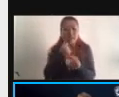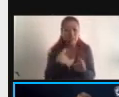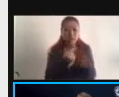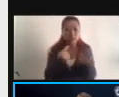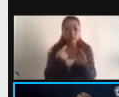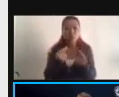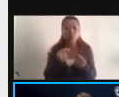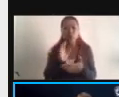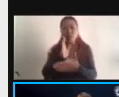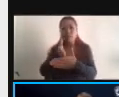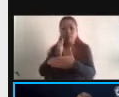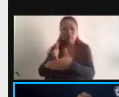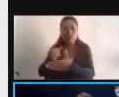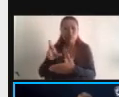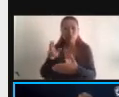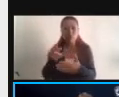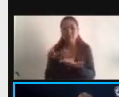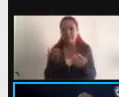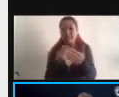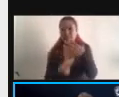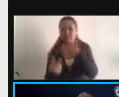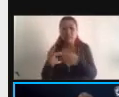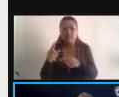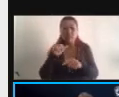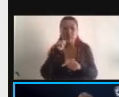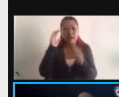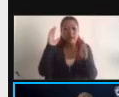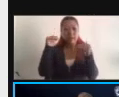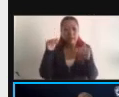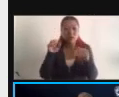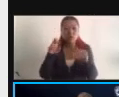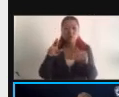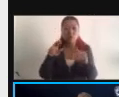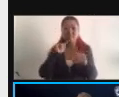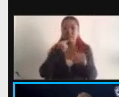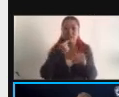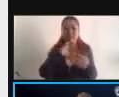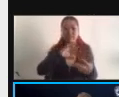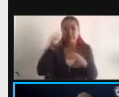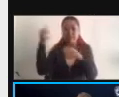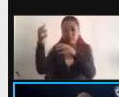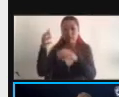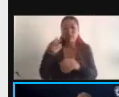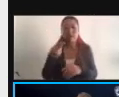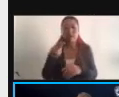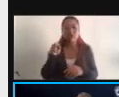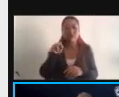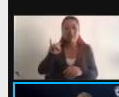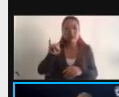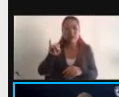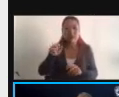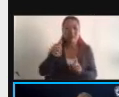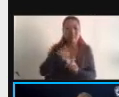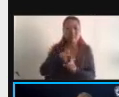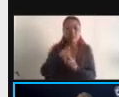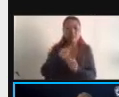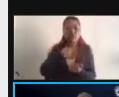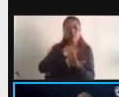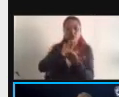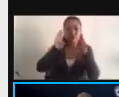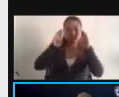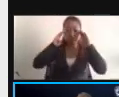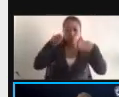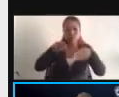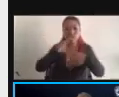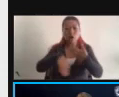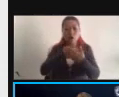to unanticipated and potentially catastrophic crises. HSI is an approach to focus on all